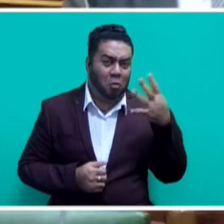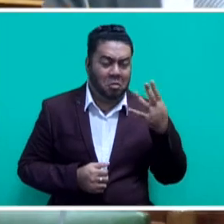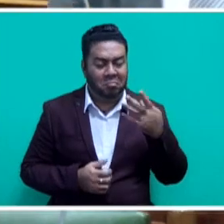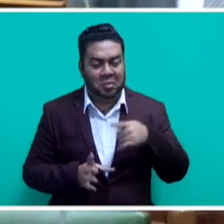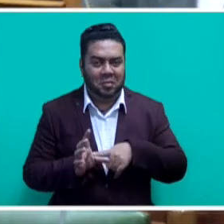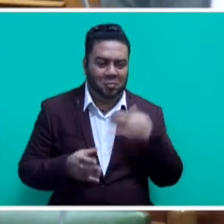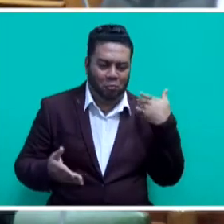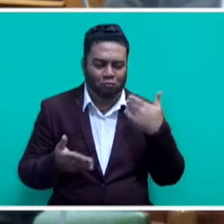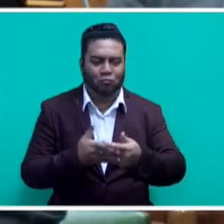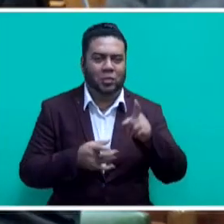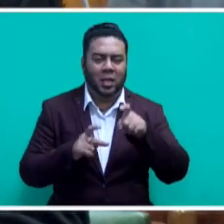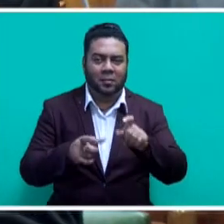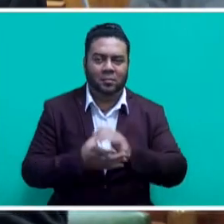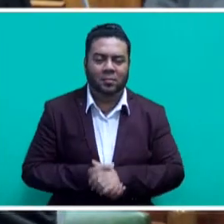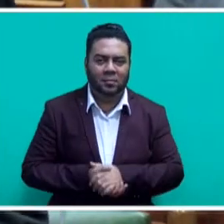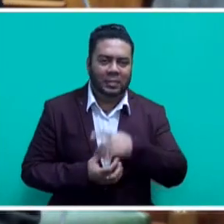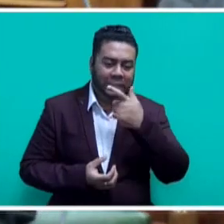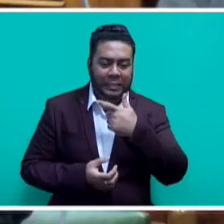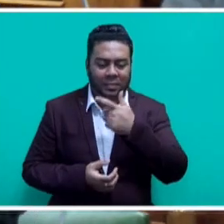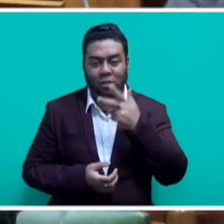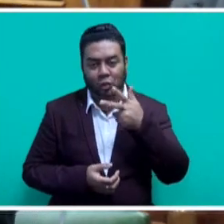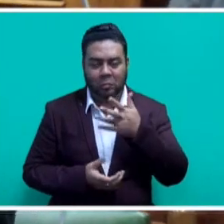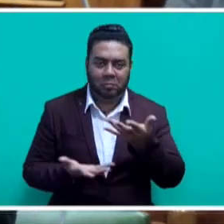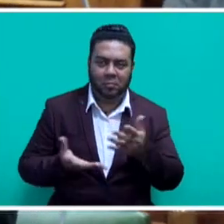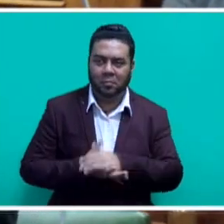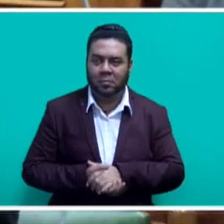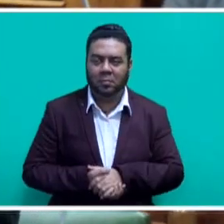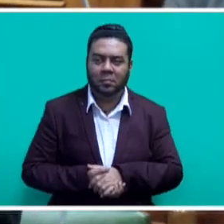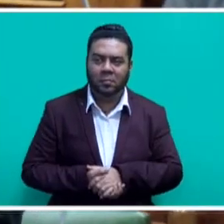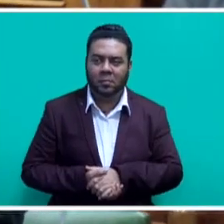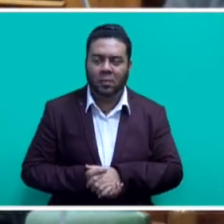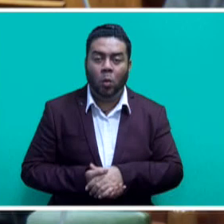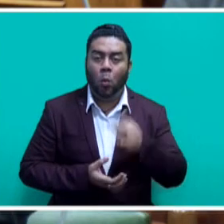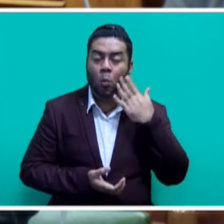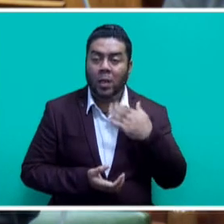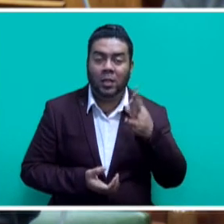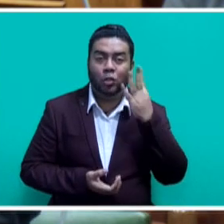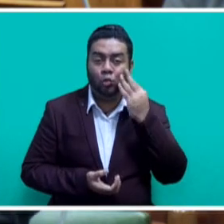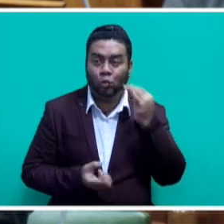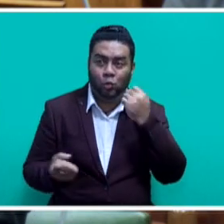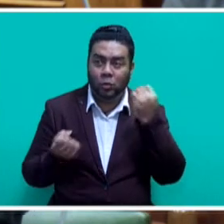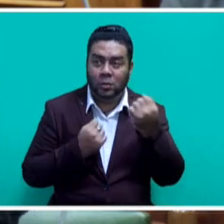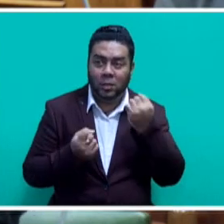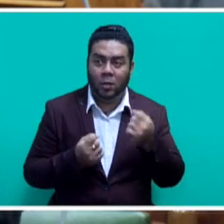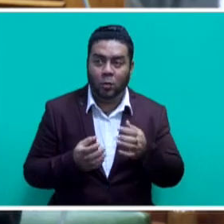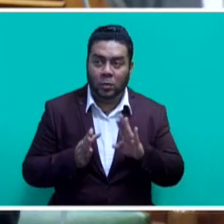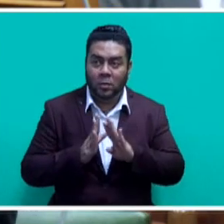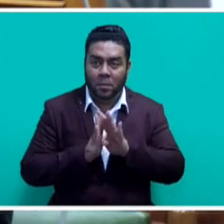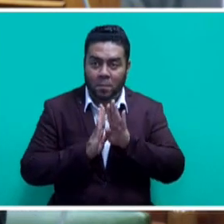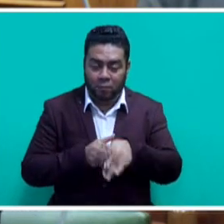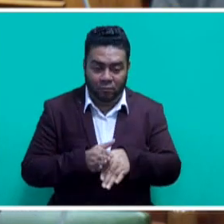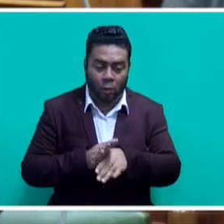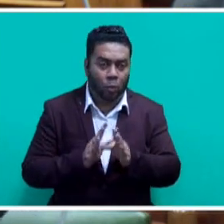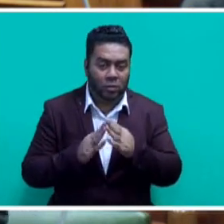Mr. Speaker, when the sugar industry was falling apart and is falling